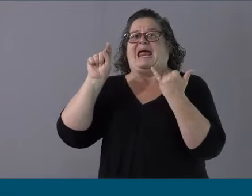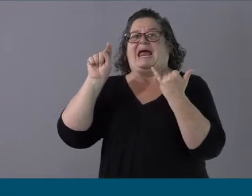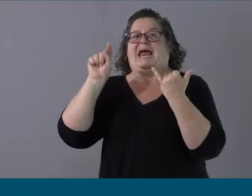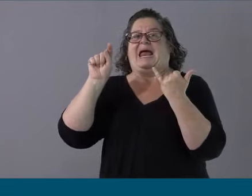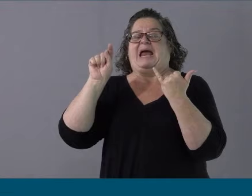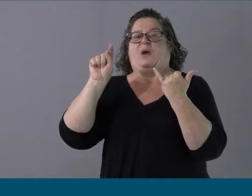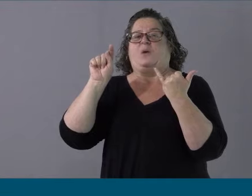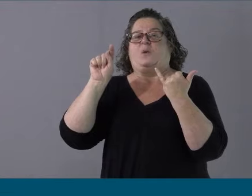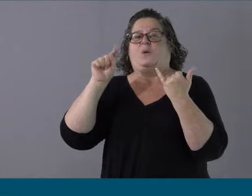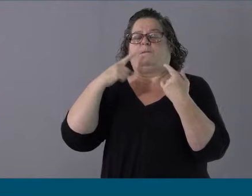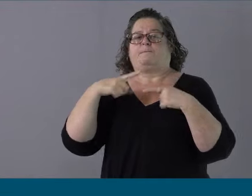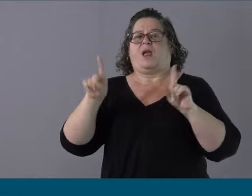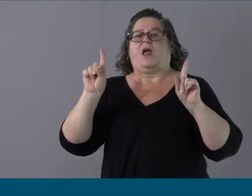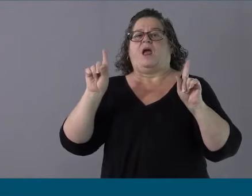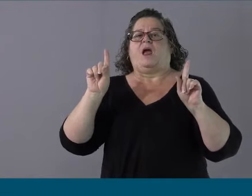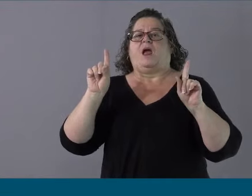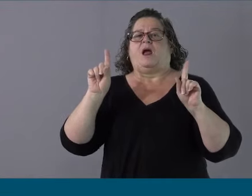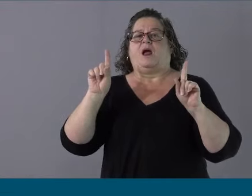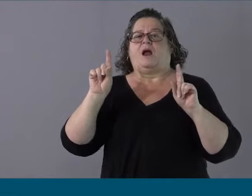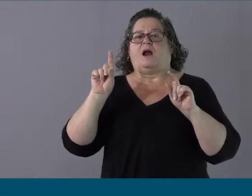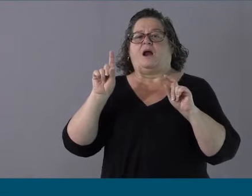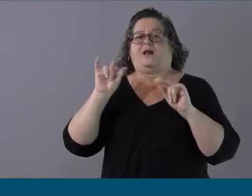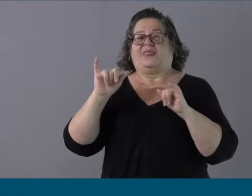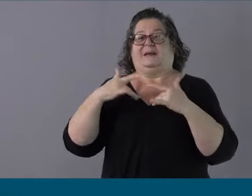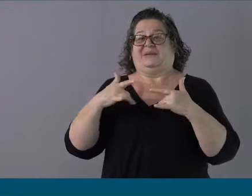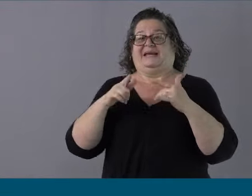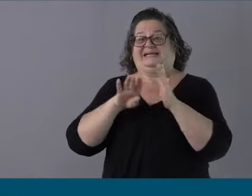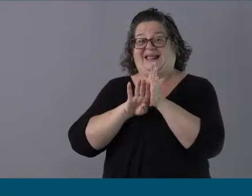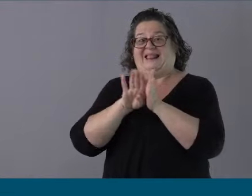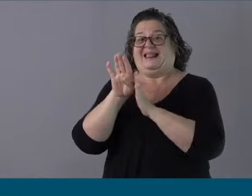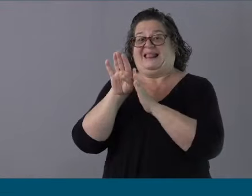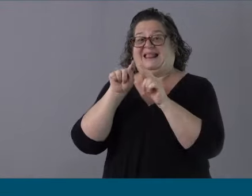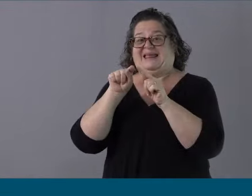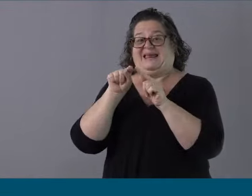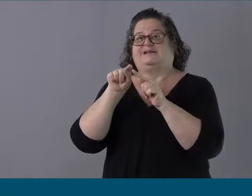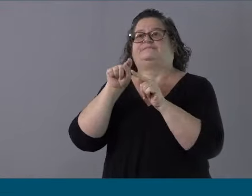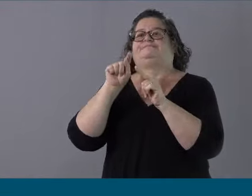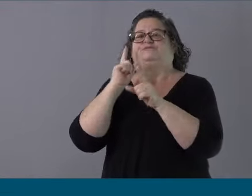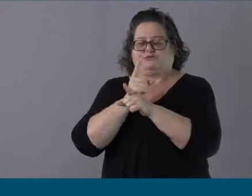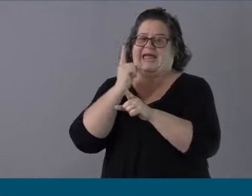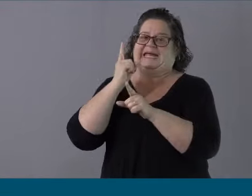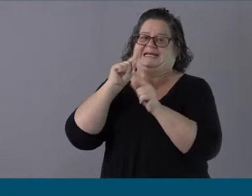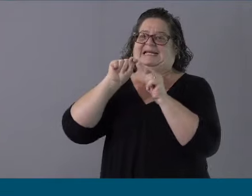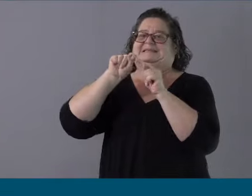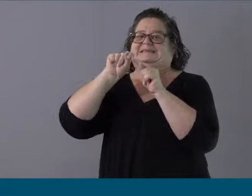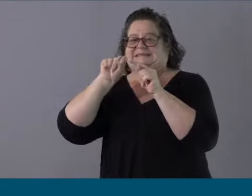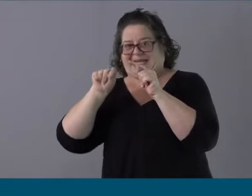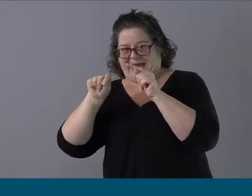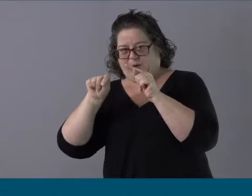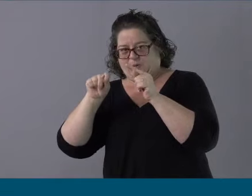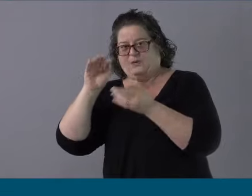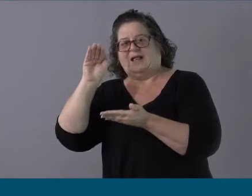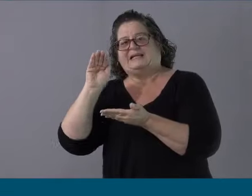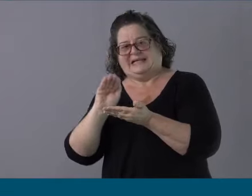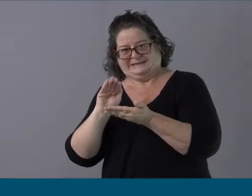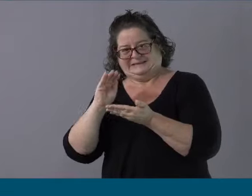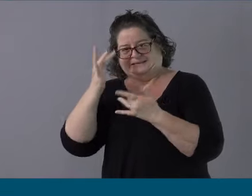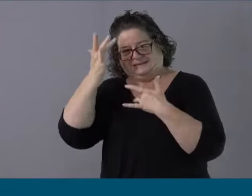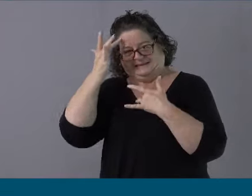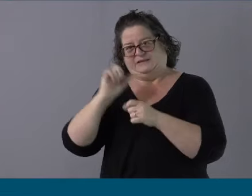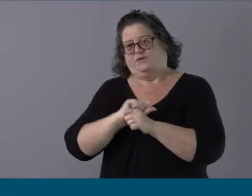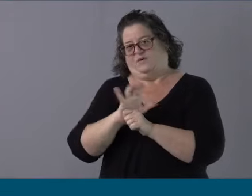the trend headed in the right direction in terms of fewer cases. So we need to continue to press